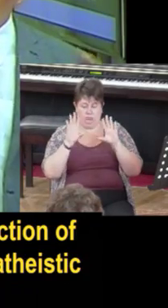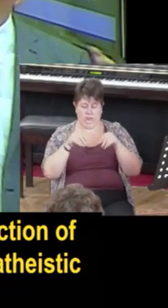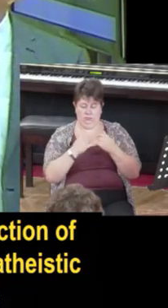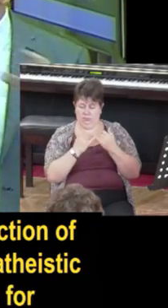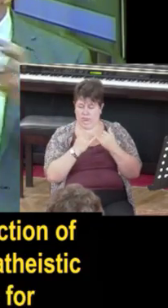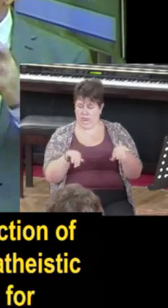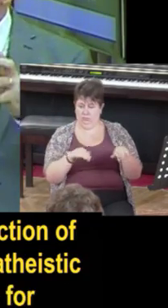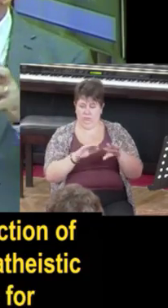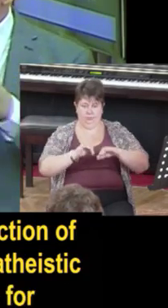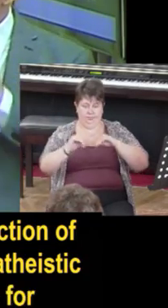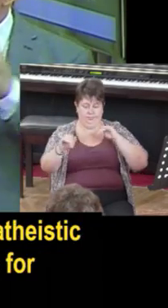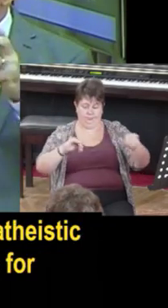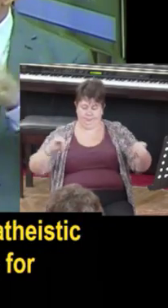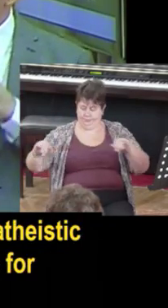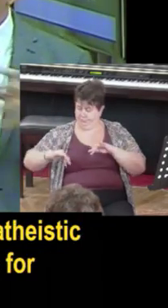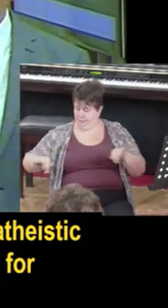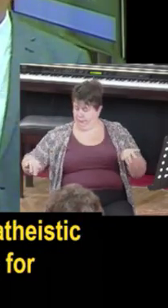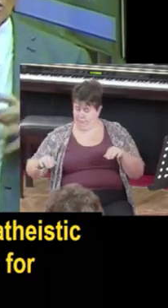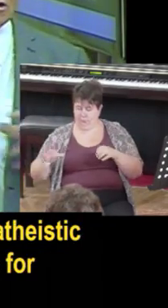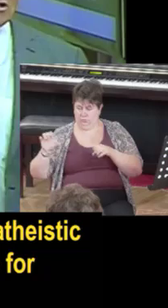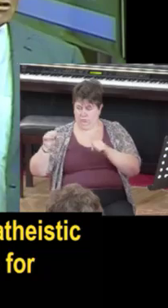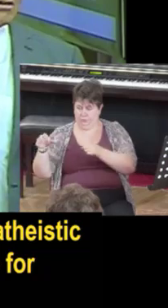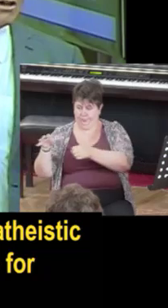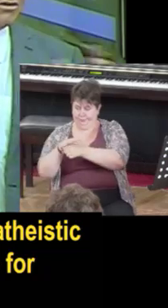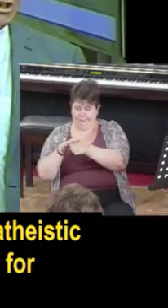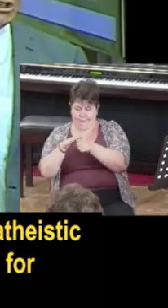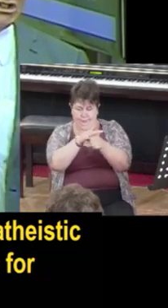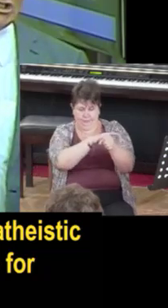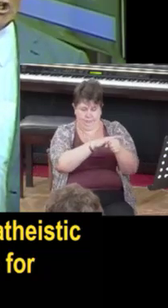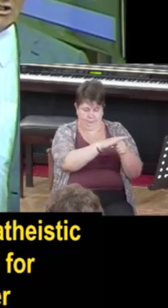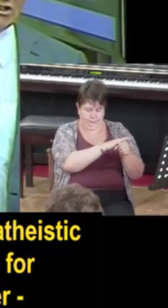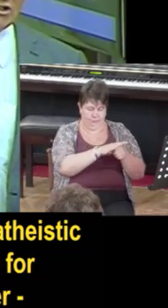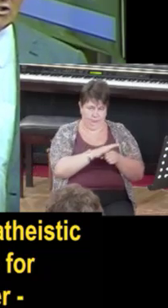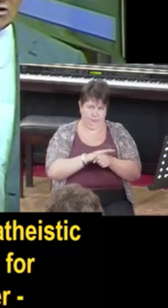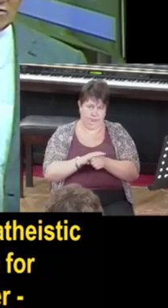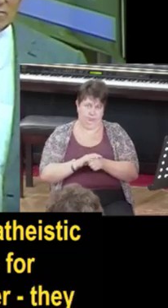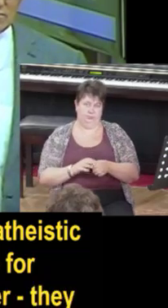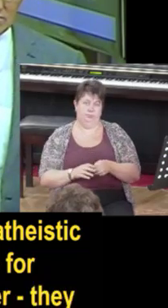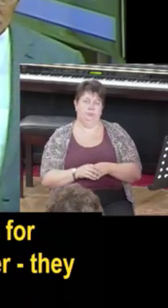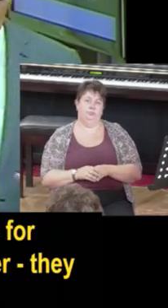They've been split up into all of these little nation states.